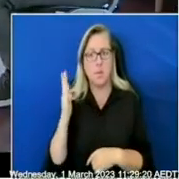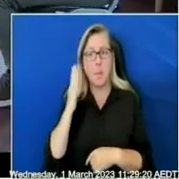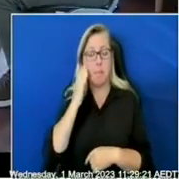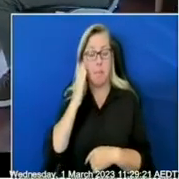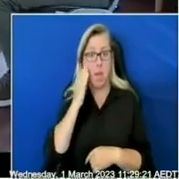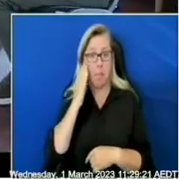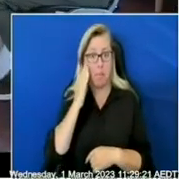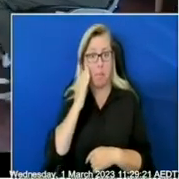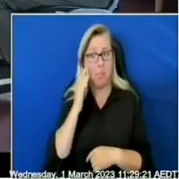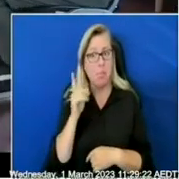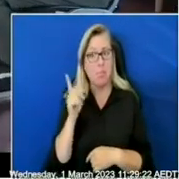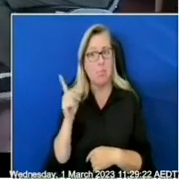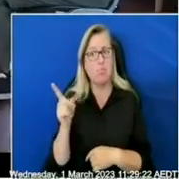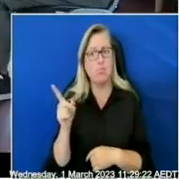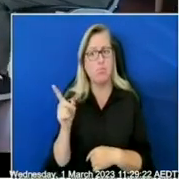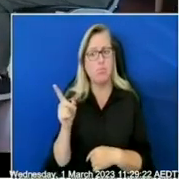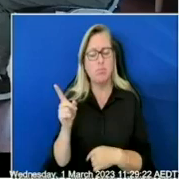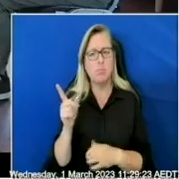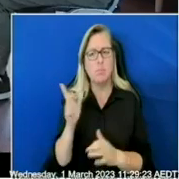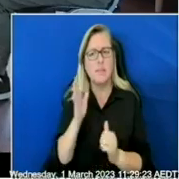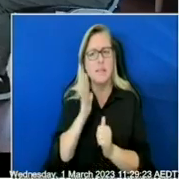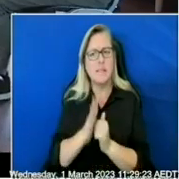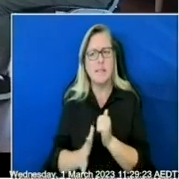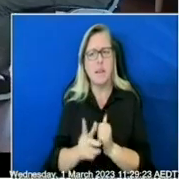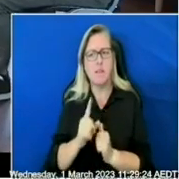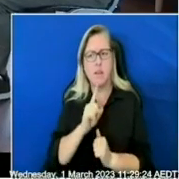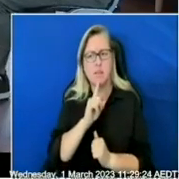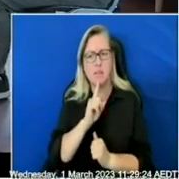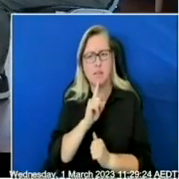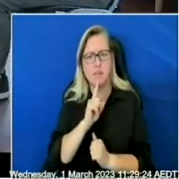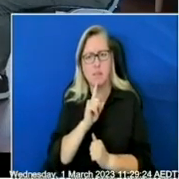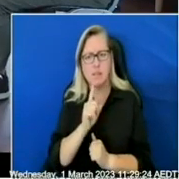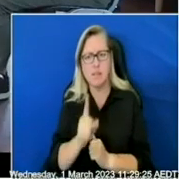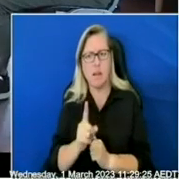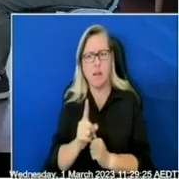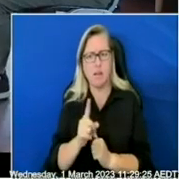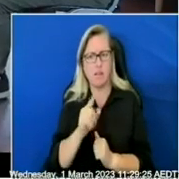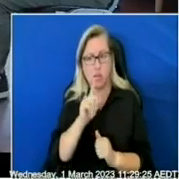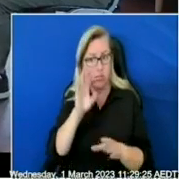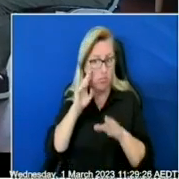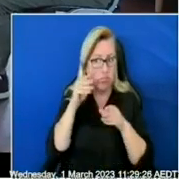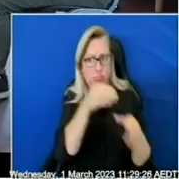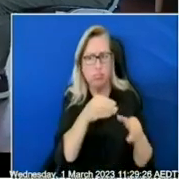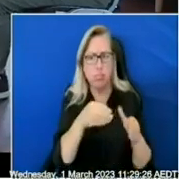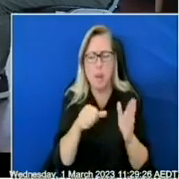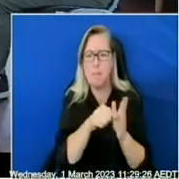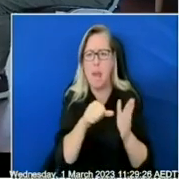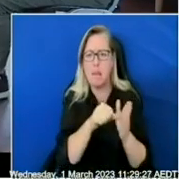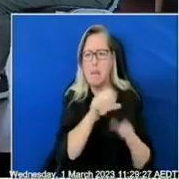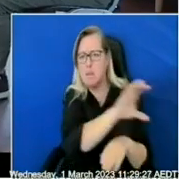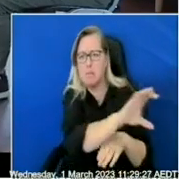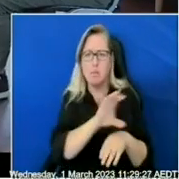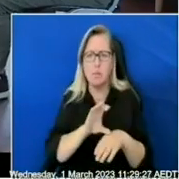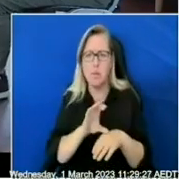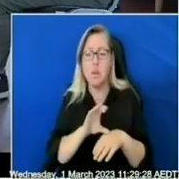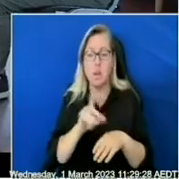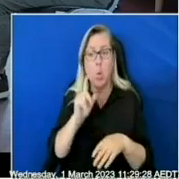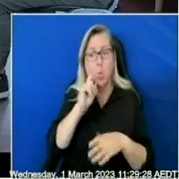It was never really about the money. It would have helped her.